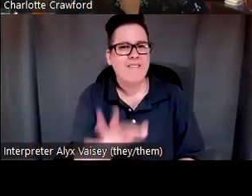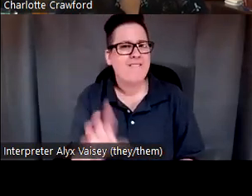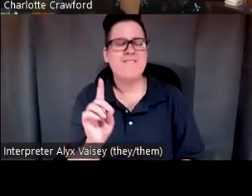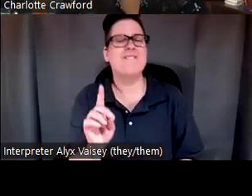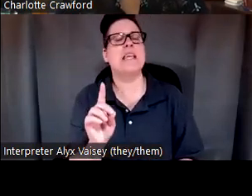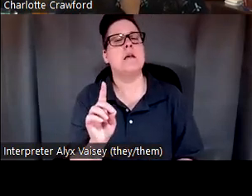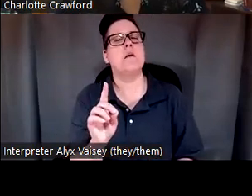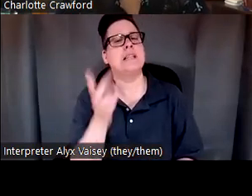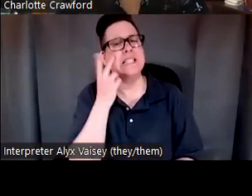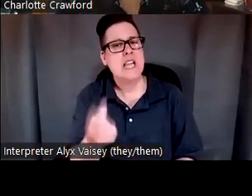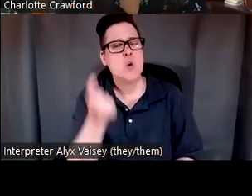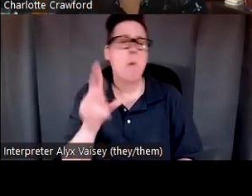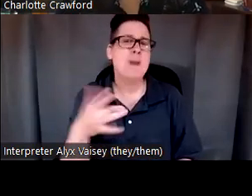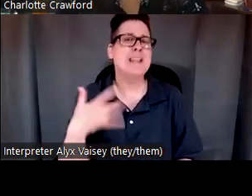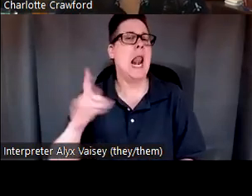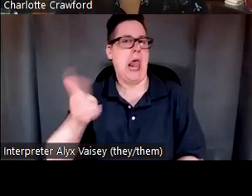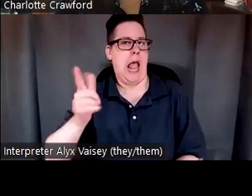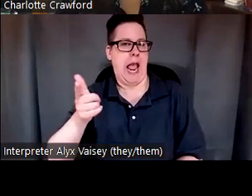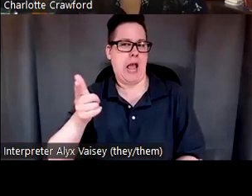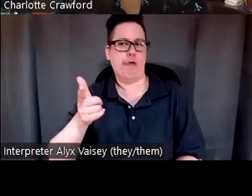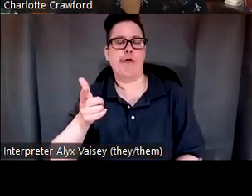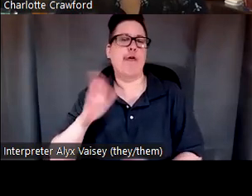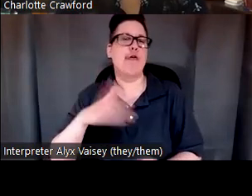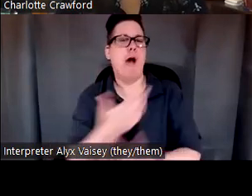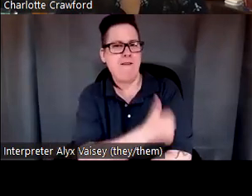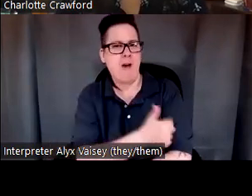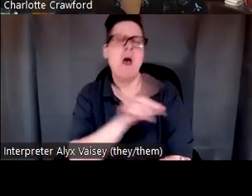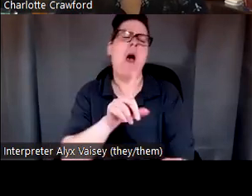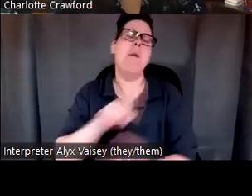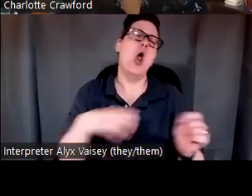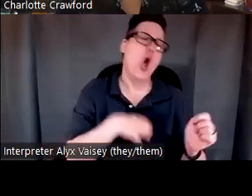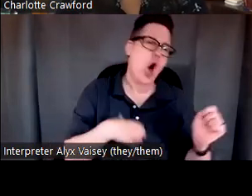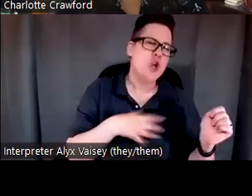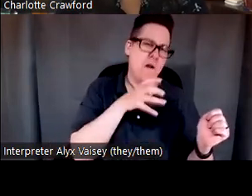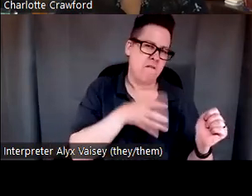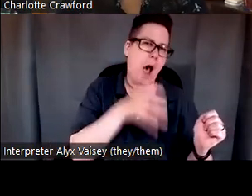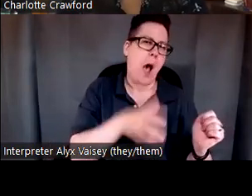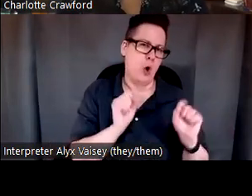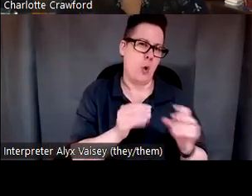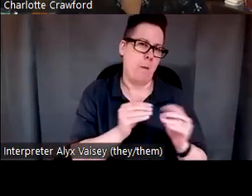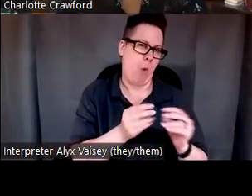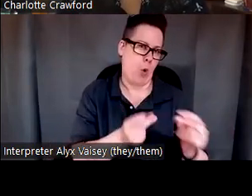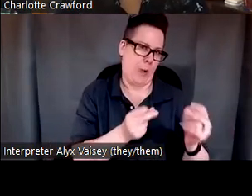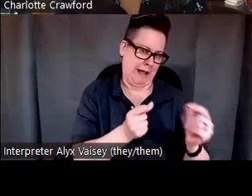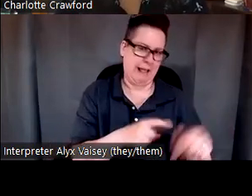get to the hospital, except possibly the nausea and vomiting. The rest of it is not going to happen in the field.